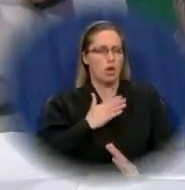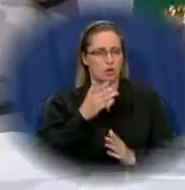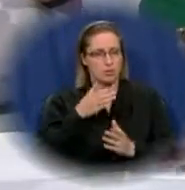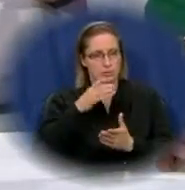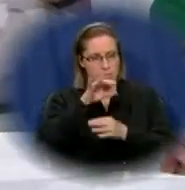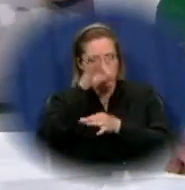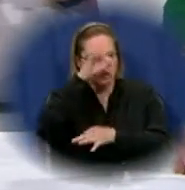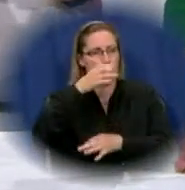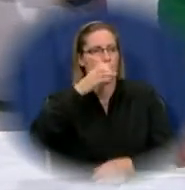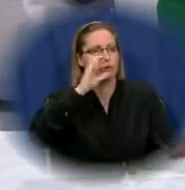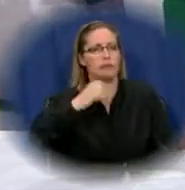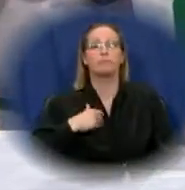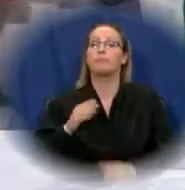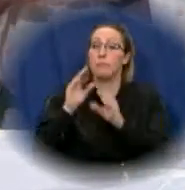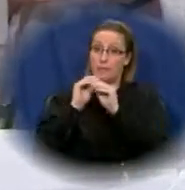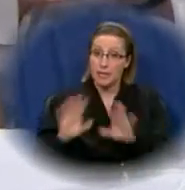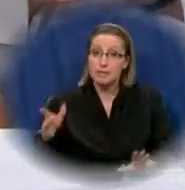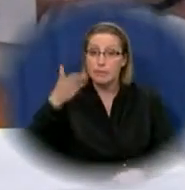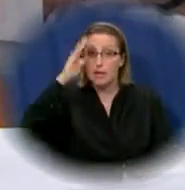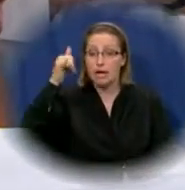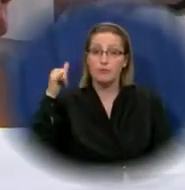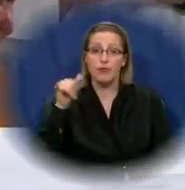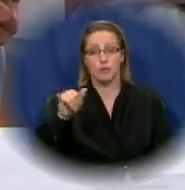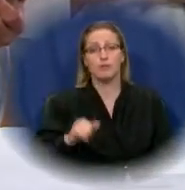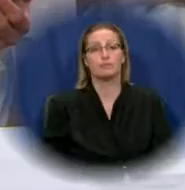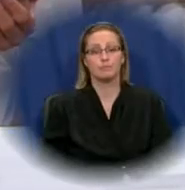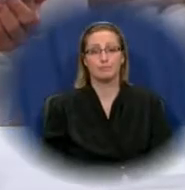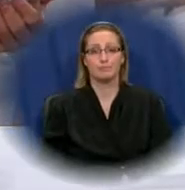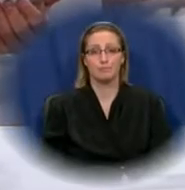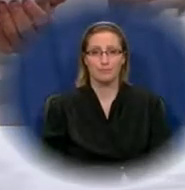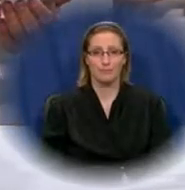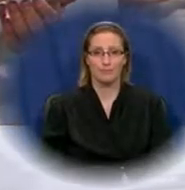drink. Blessed be God forever.